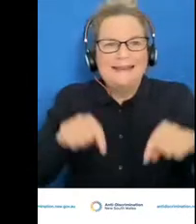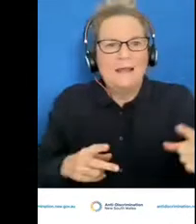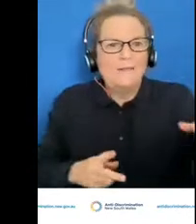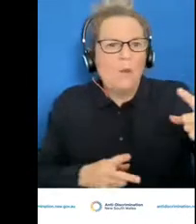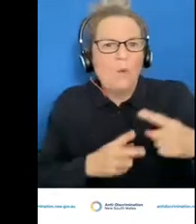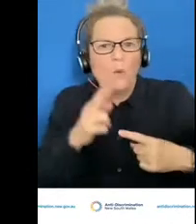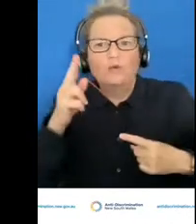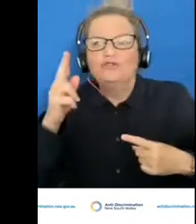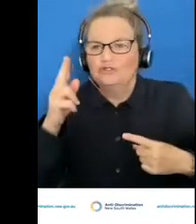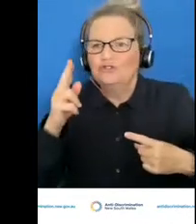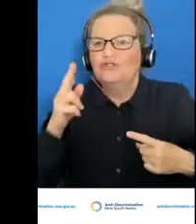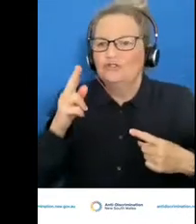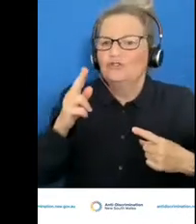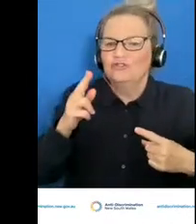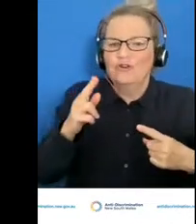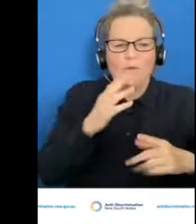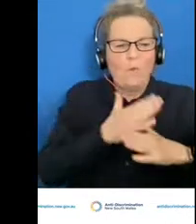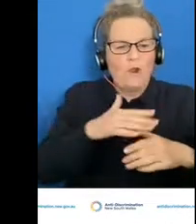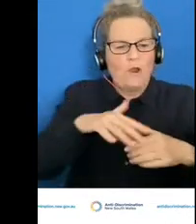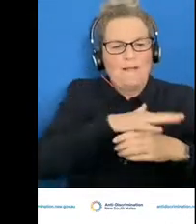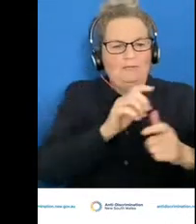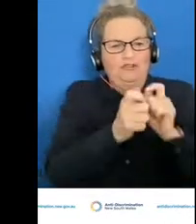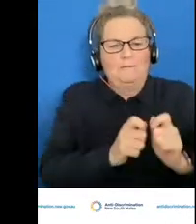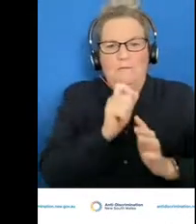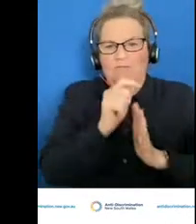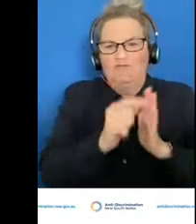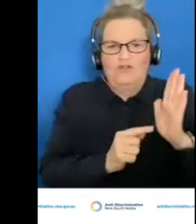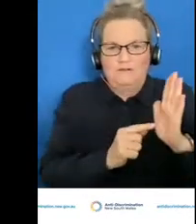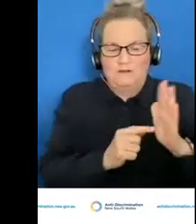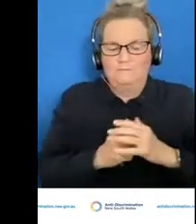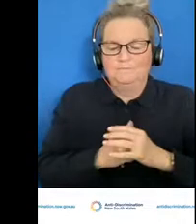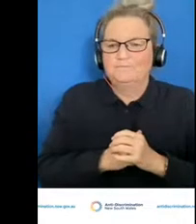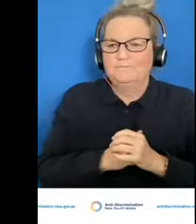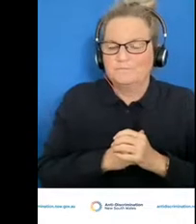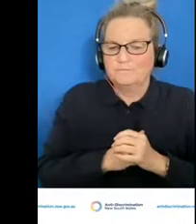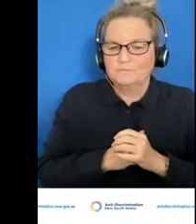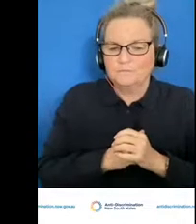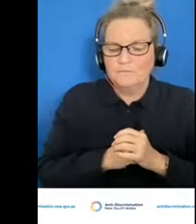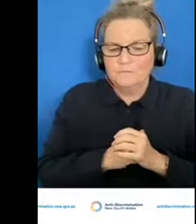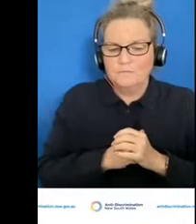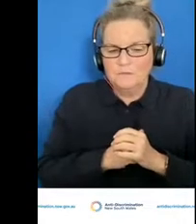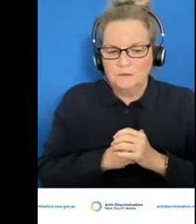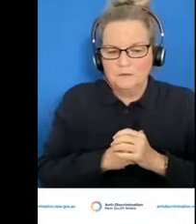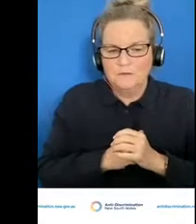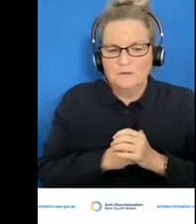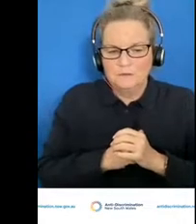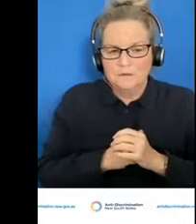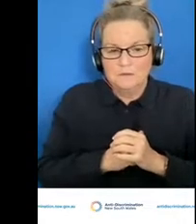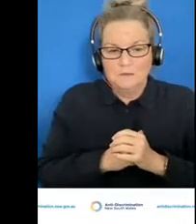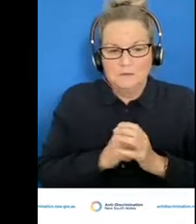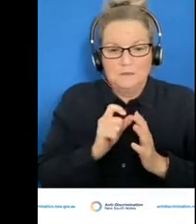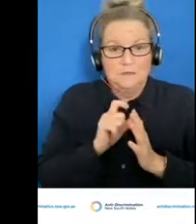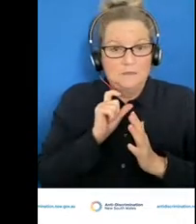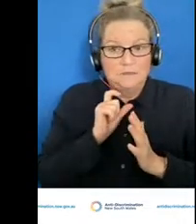Workplace Adjustments project. Disability is one of the most common